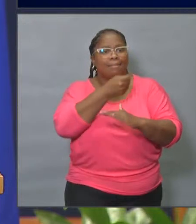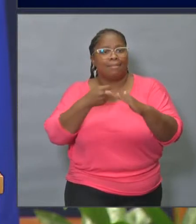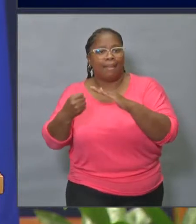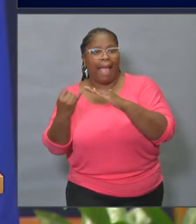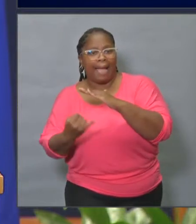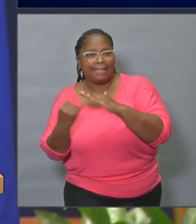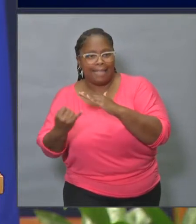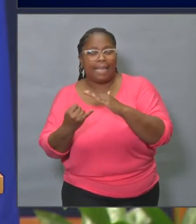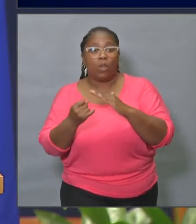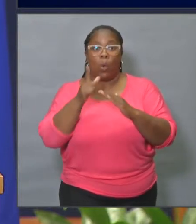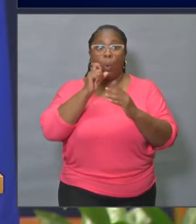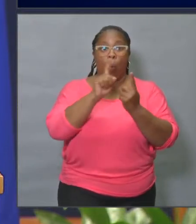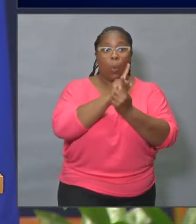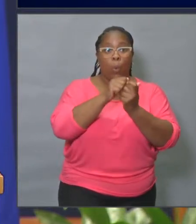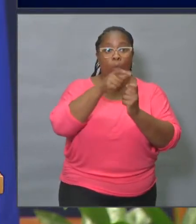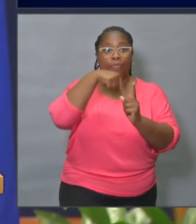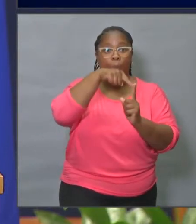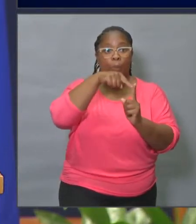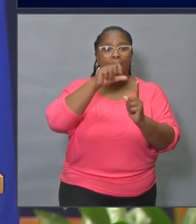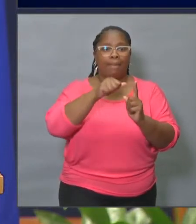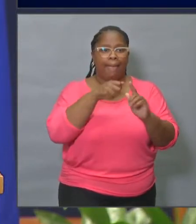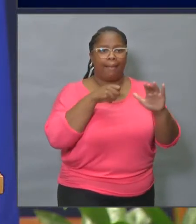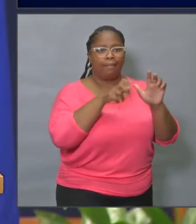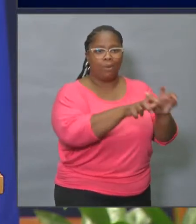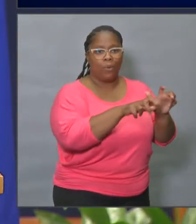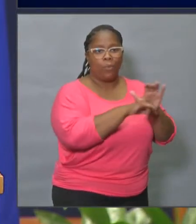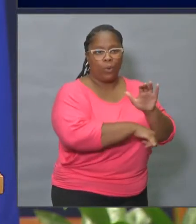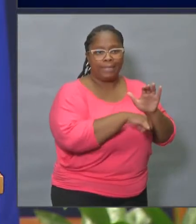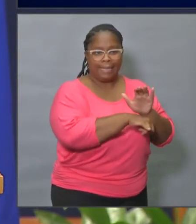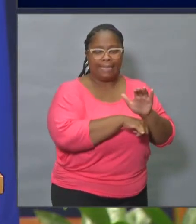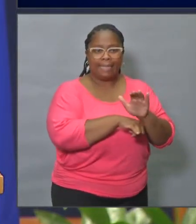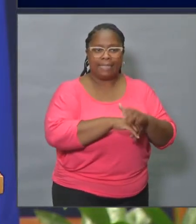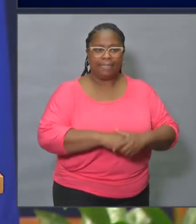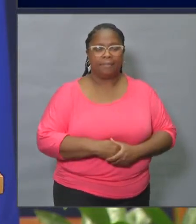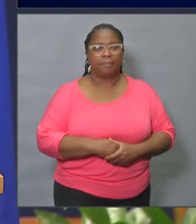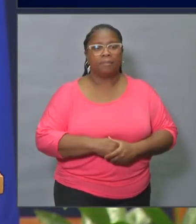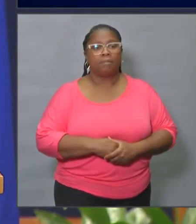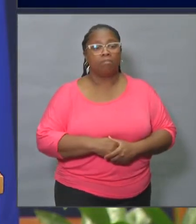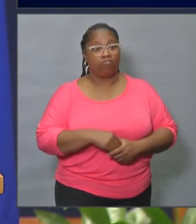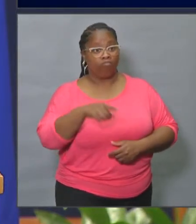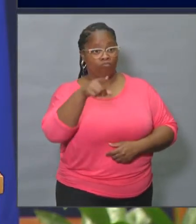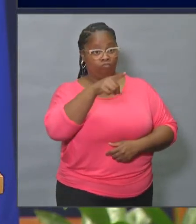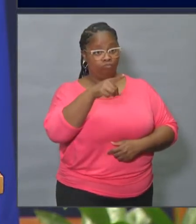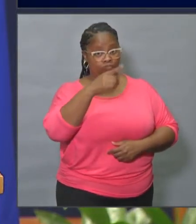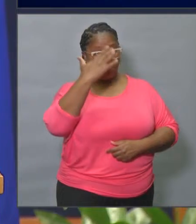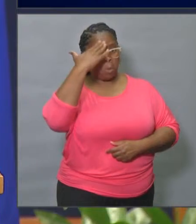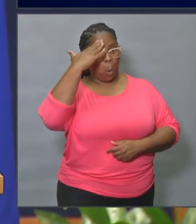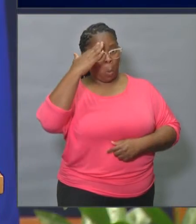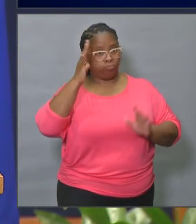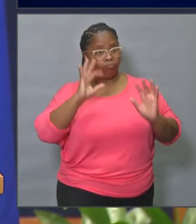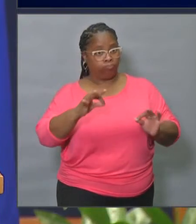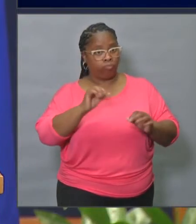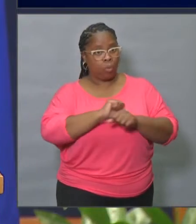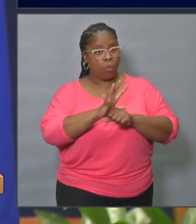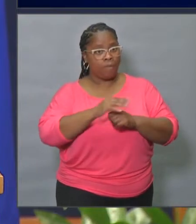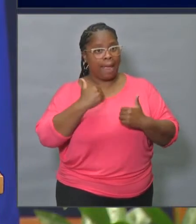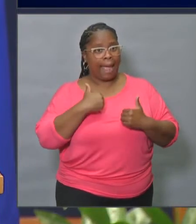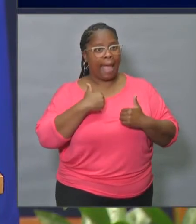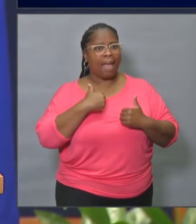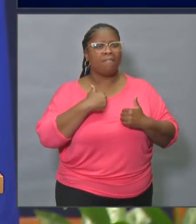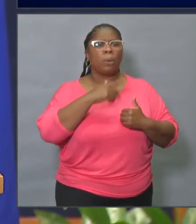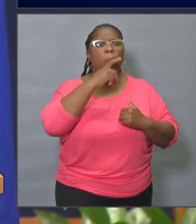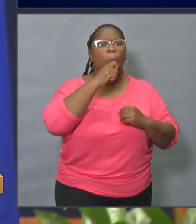traced. The guidance also highlights the need for close contacts of known cases as part of public health's contact